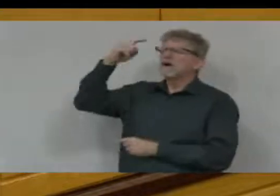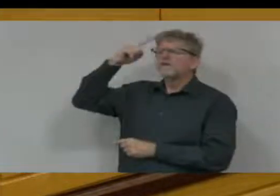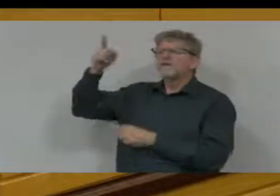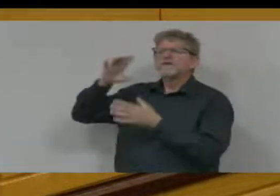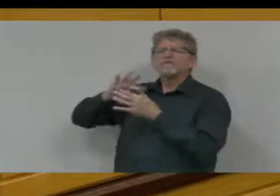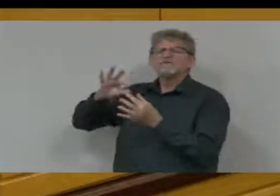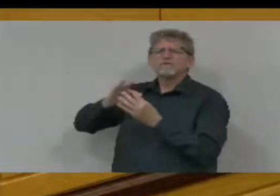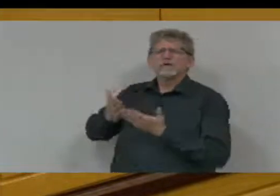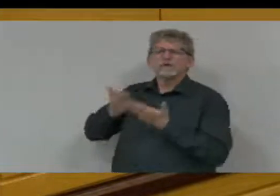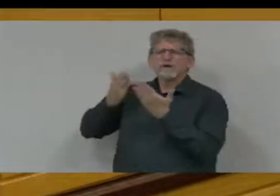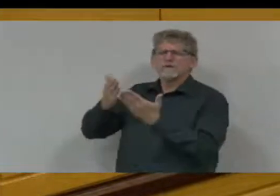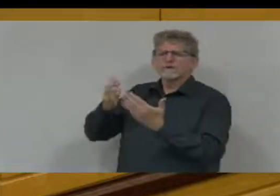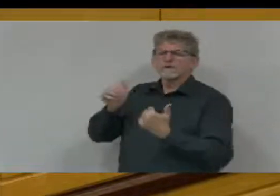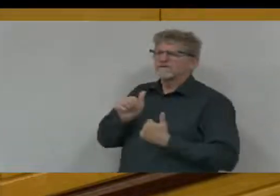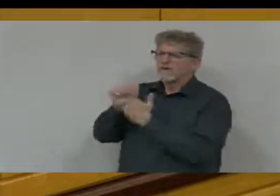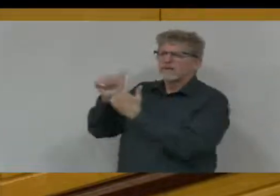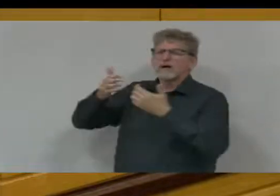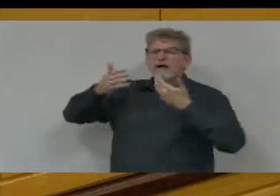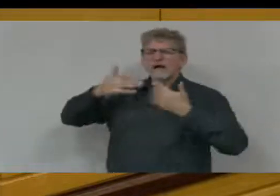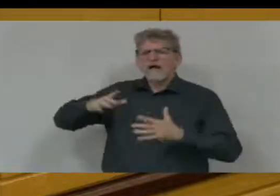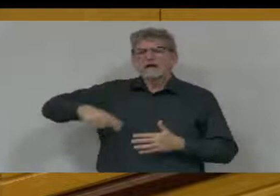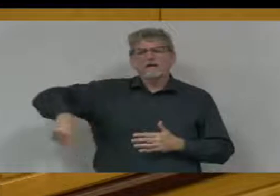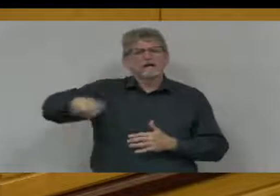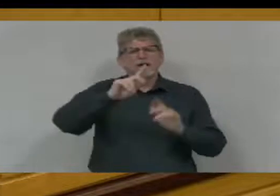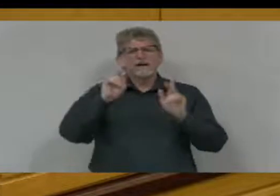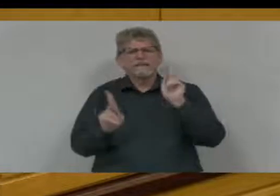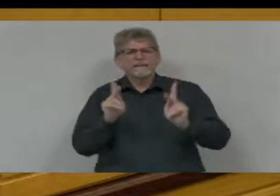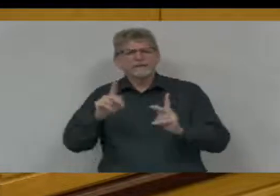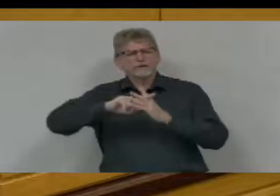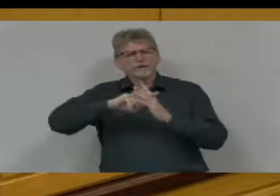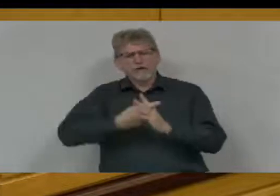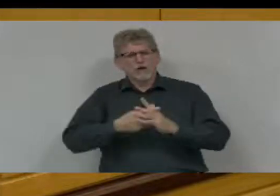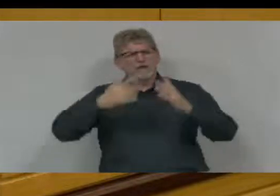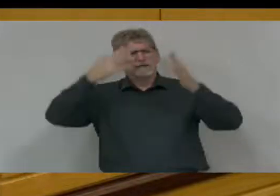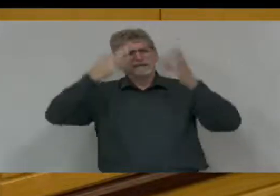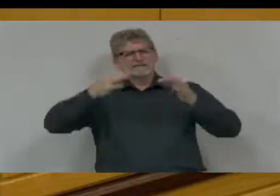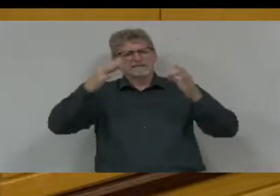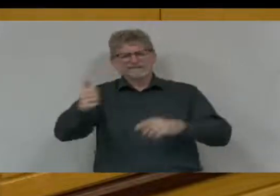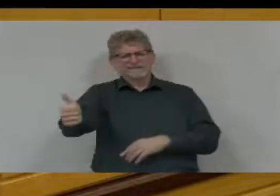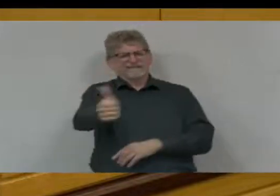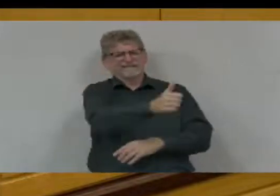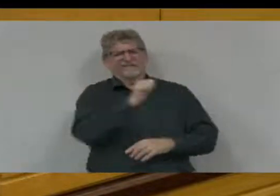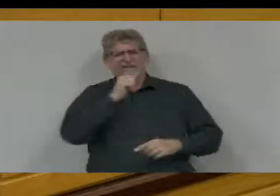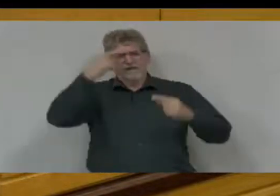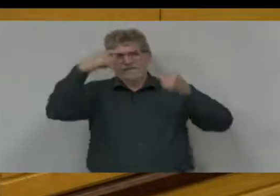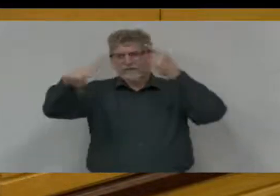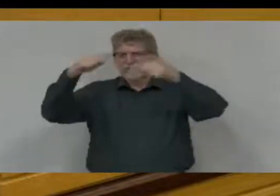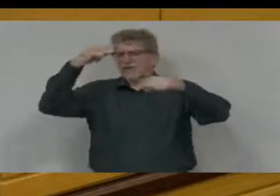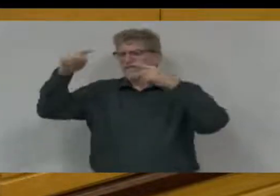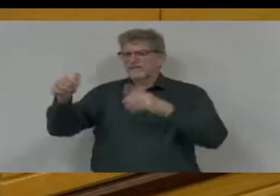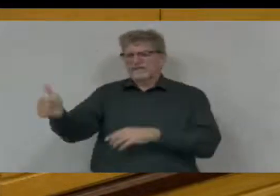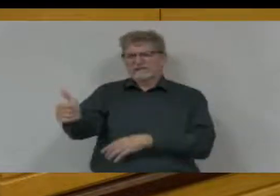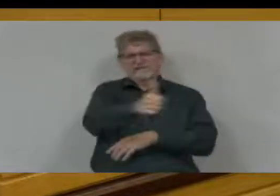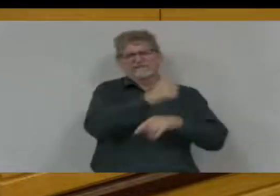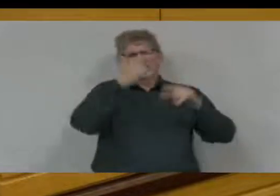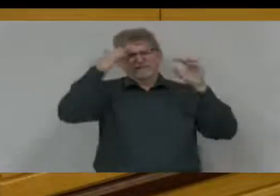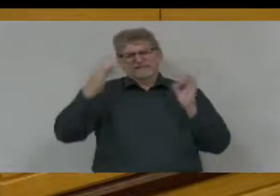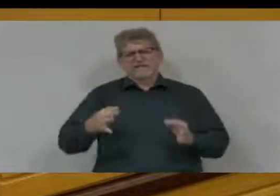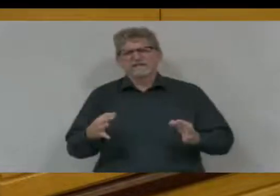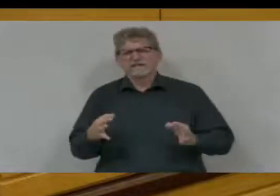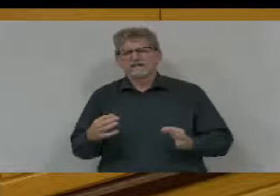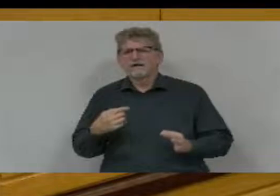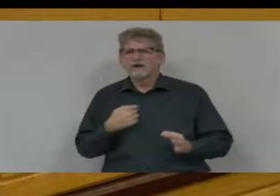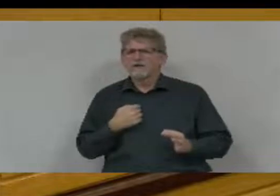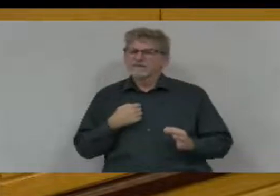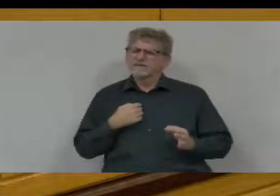individuals begin to make, and businesses make those decisions for themselves. And, you know, that's the decision we made, and I'm sticking with it.